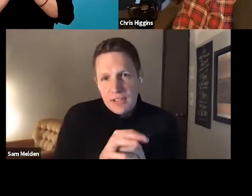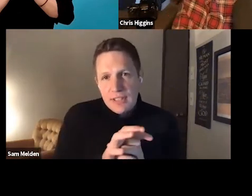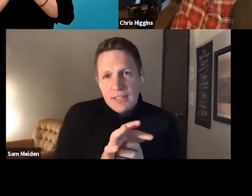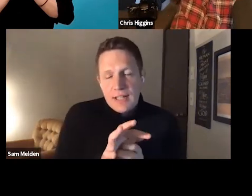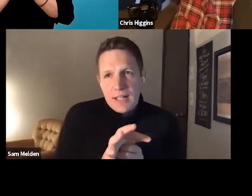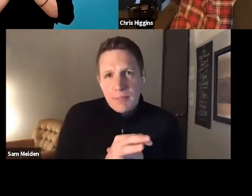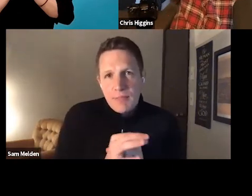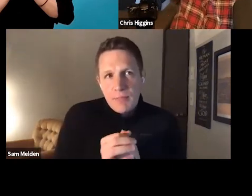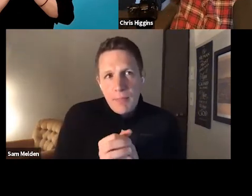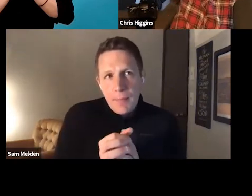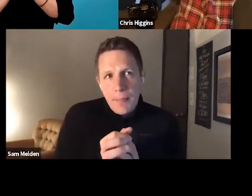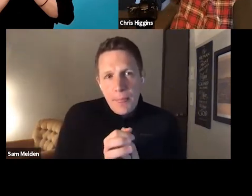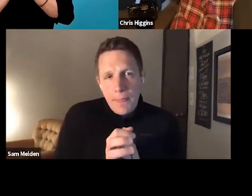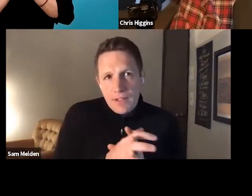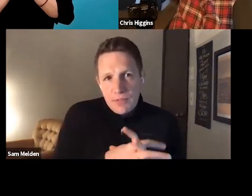digital,